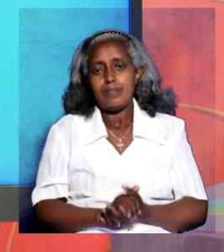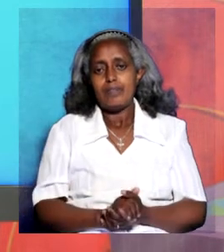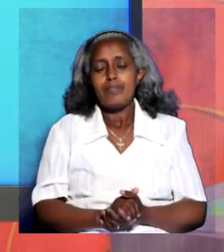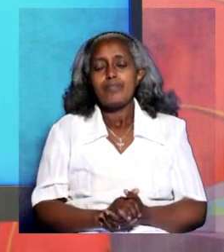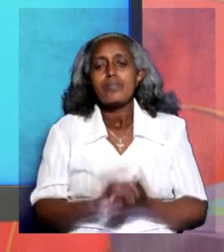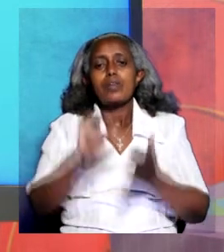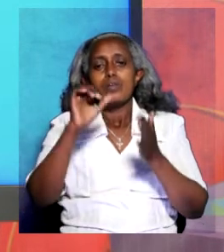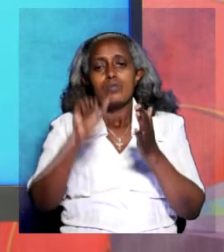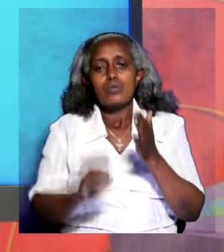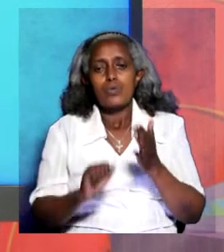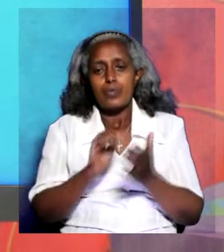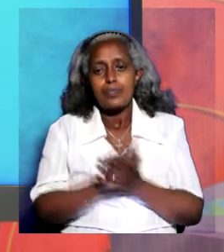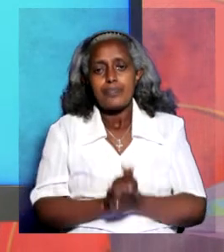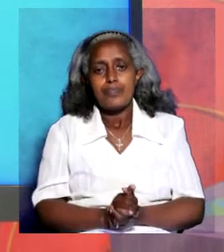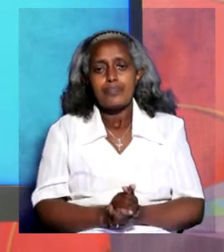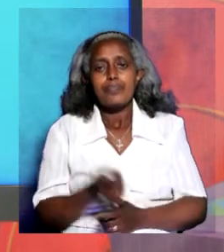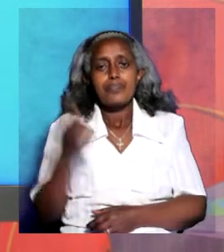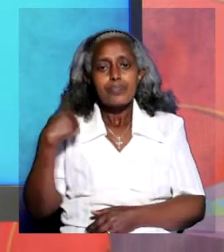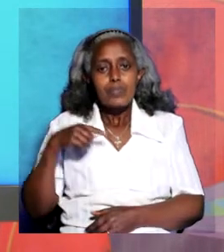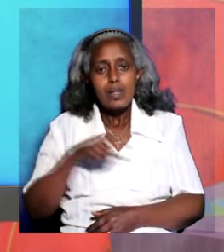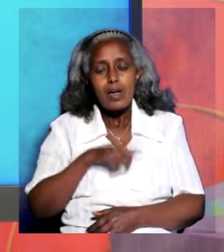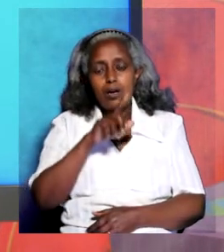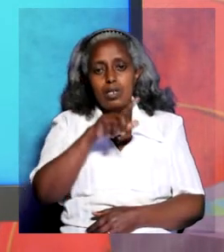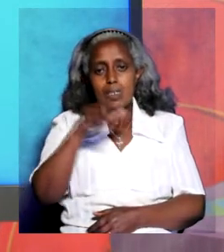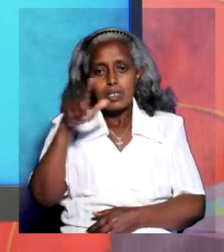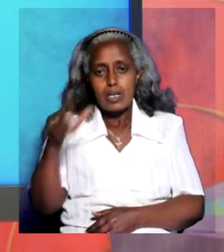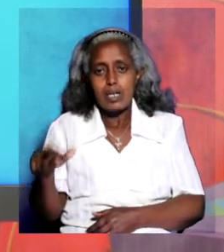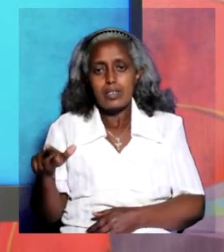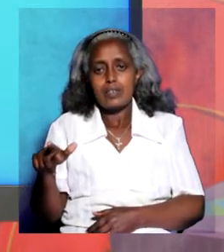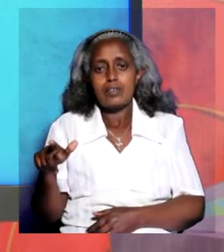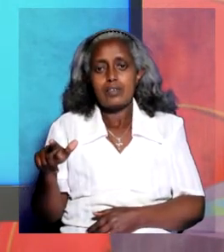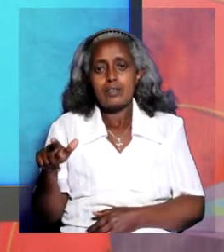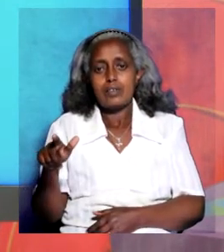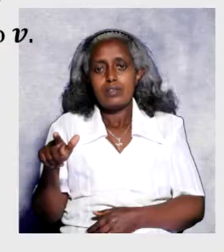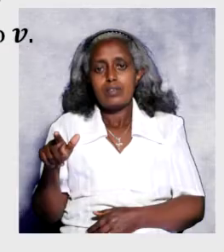So our line,